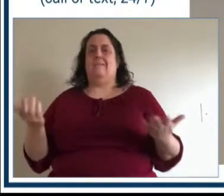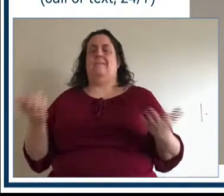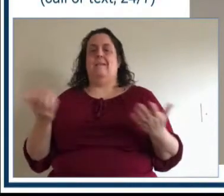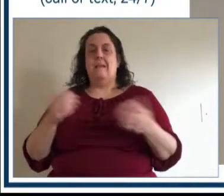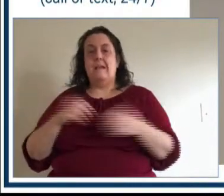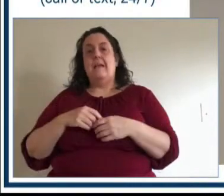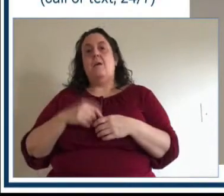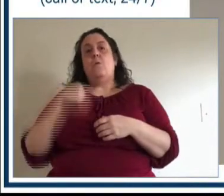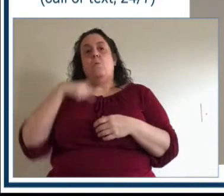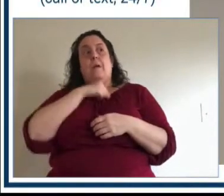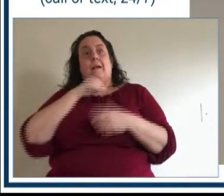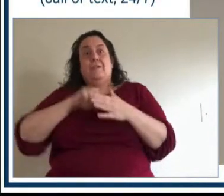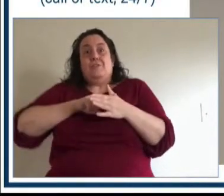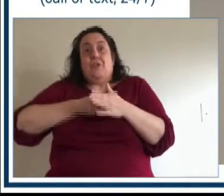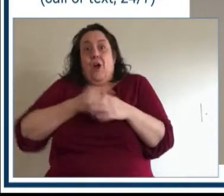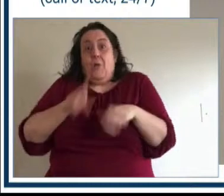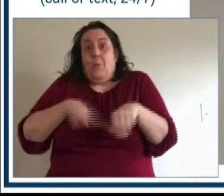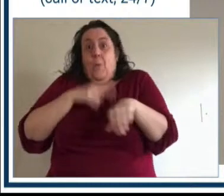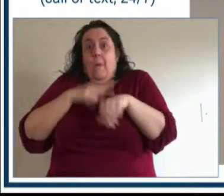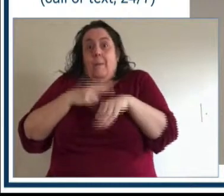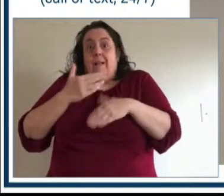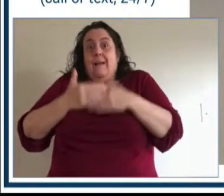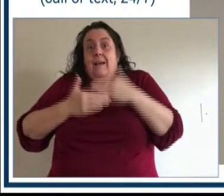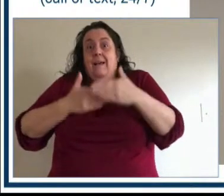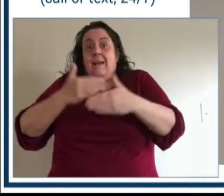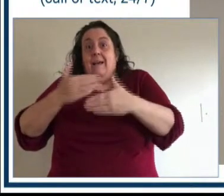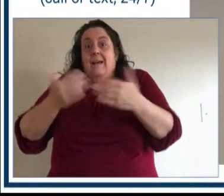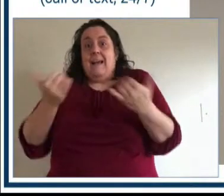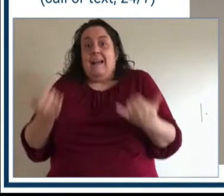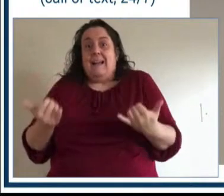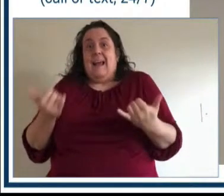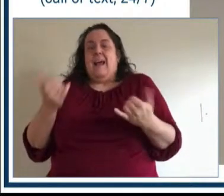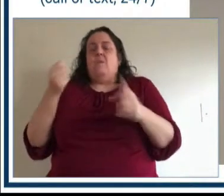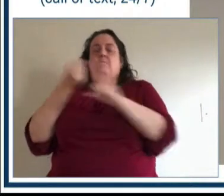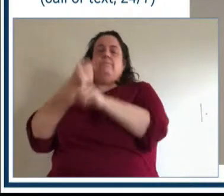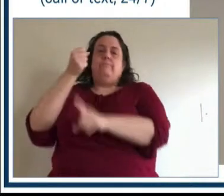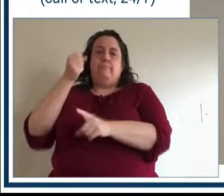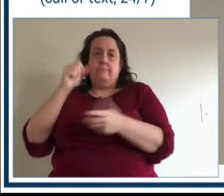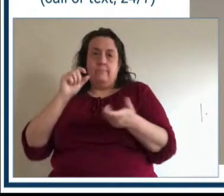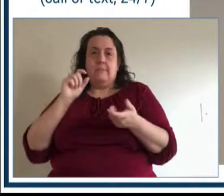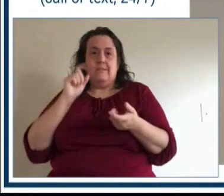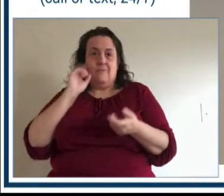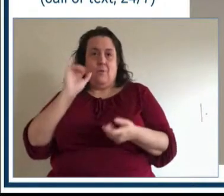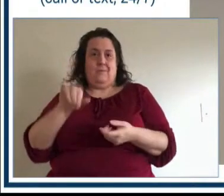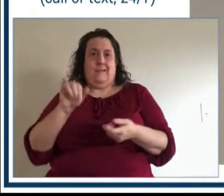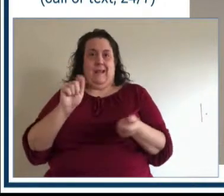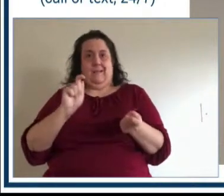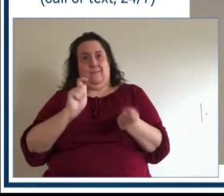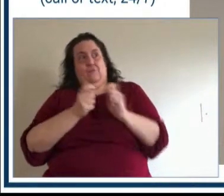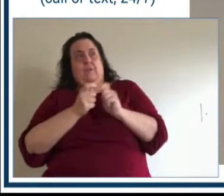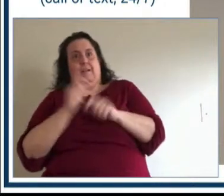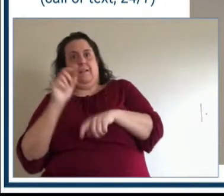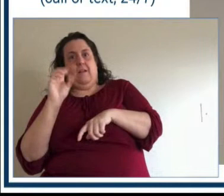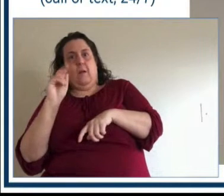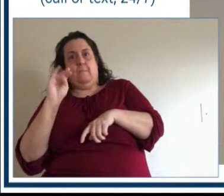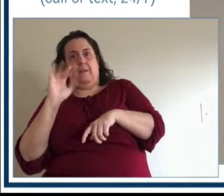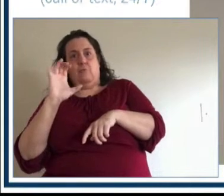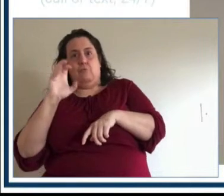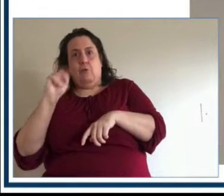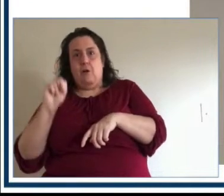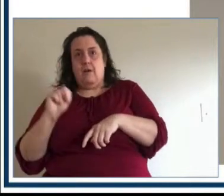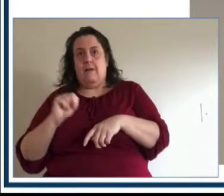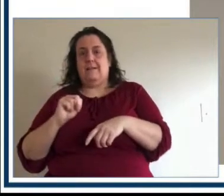and now there's a new variant and things are changing yet again. This pandemic is not kind.